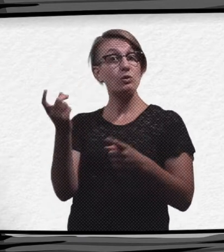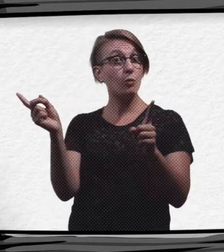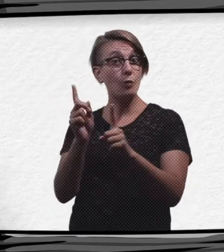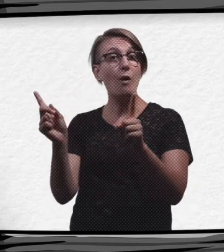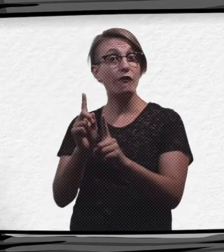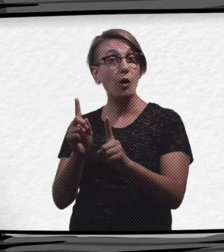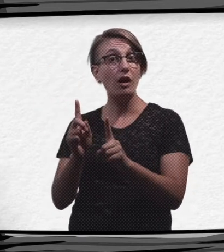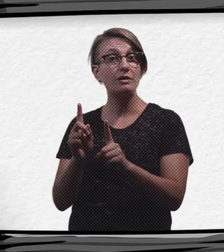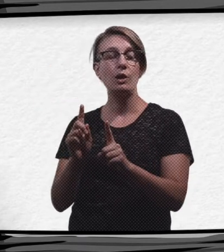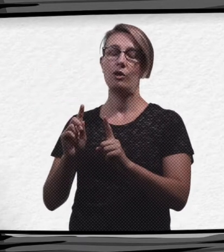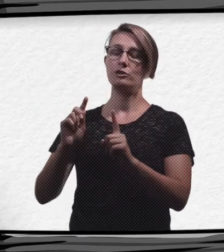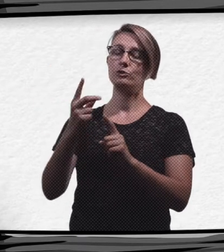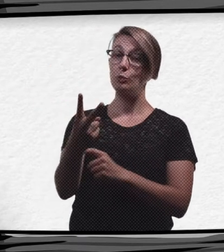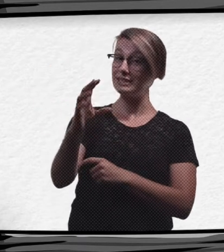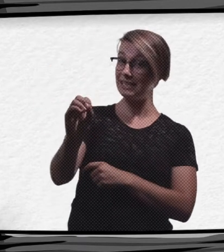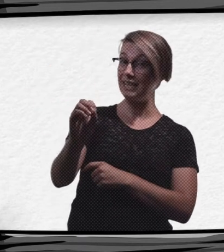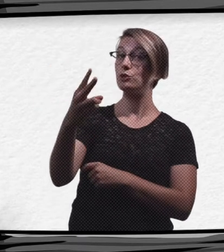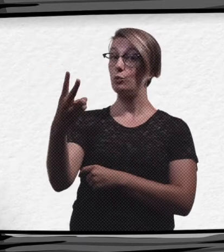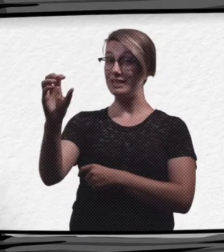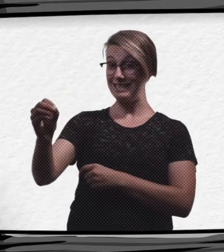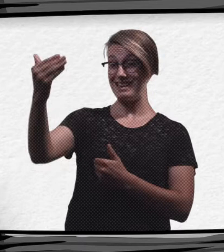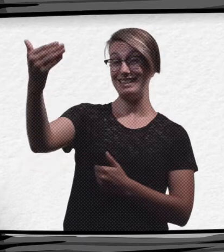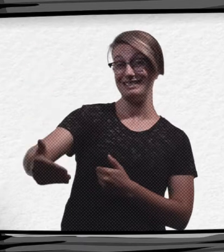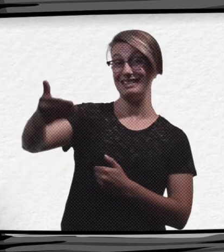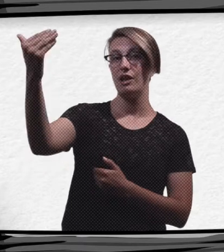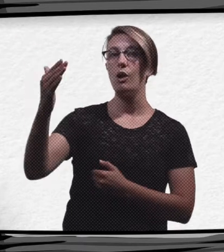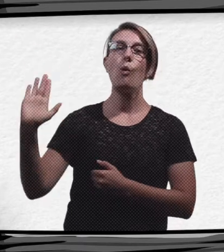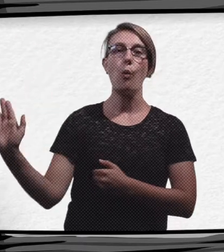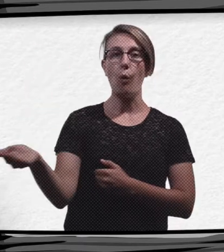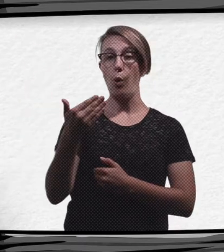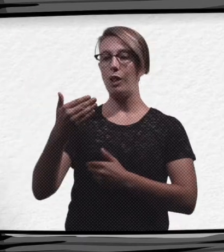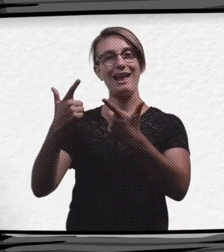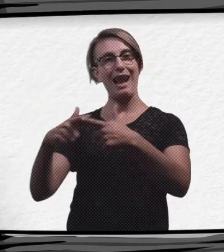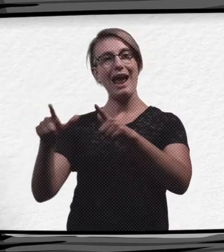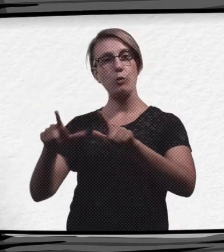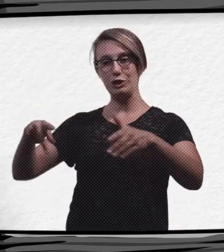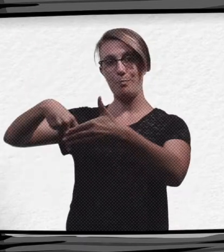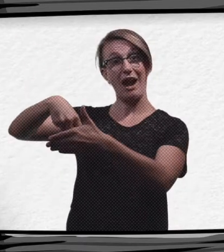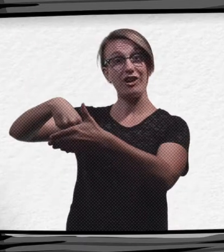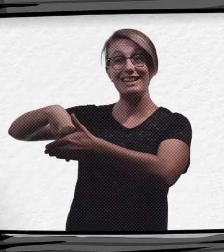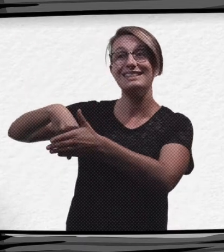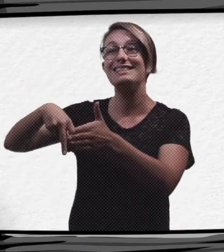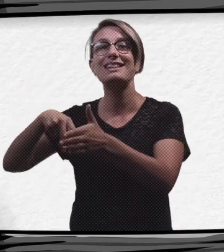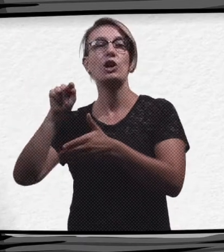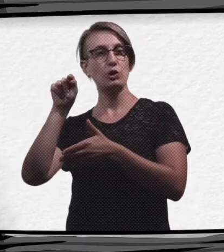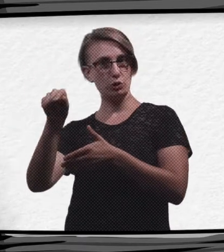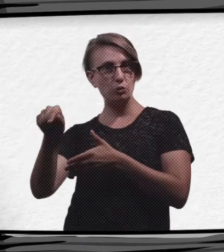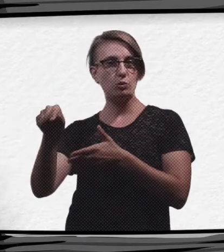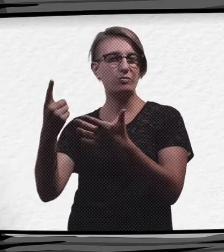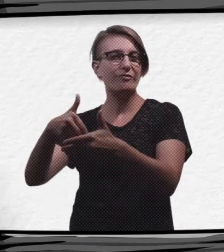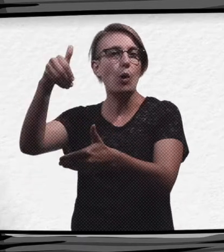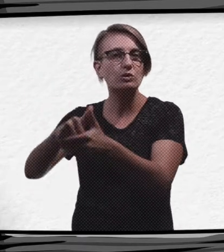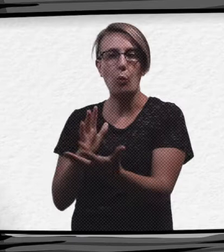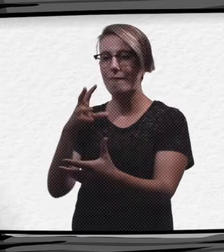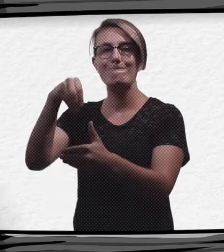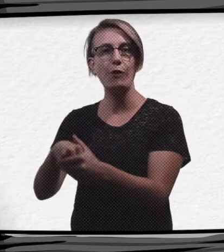participation. The basic gist of their petition is to have guarantee of the rights for Deaf and hard of hearing